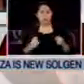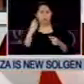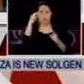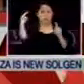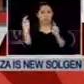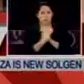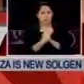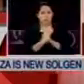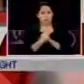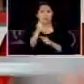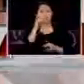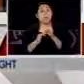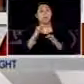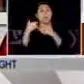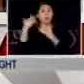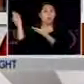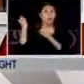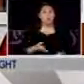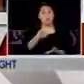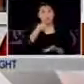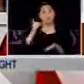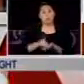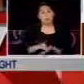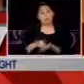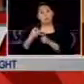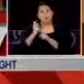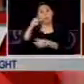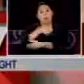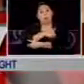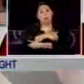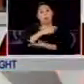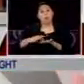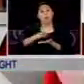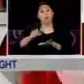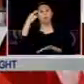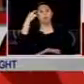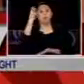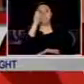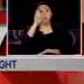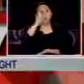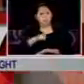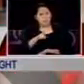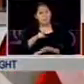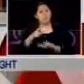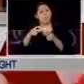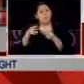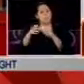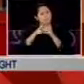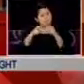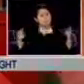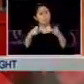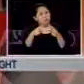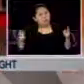of documents pertaining to the bank accounts of Chief Justice Renato Corona should be closely related to the filing of